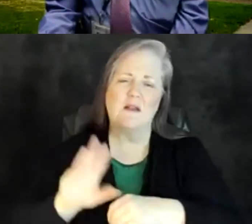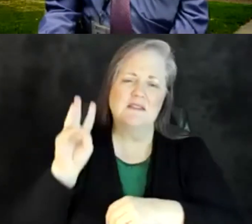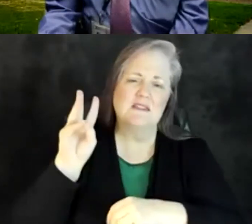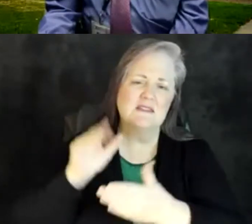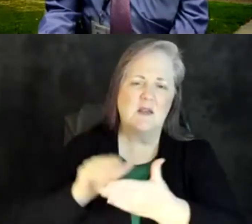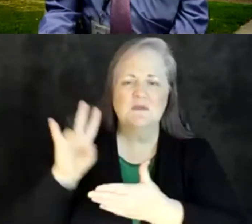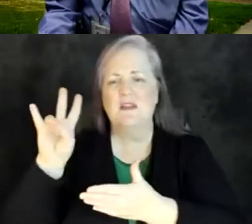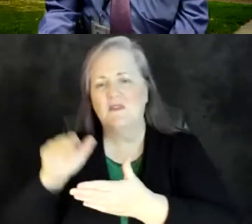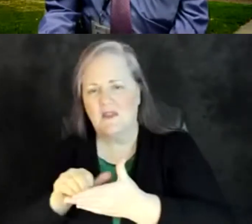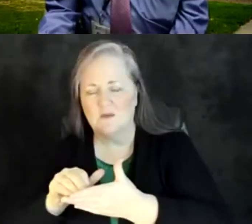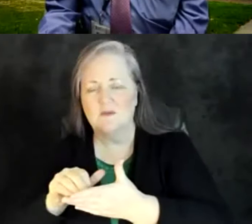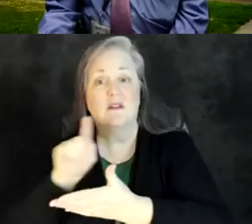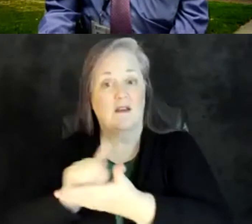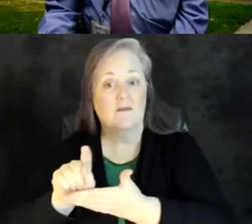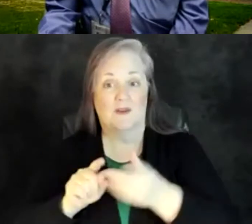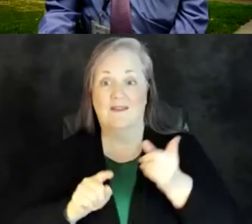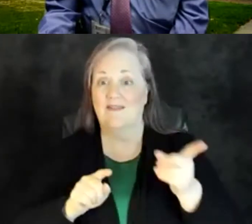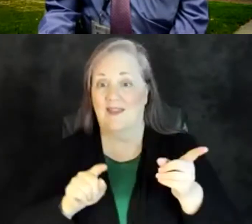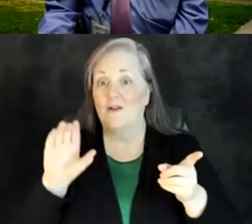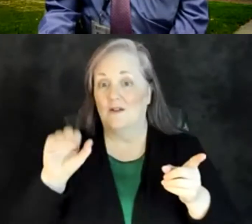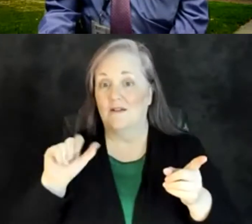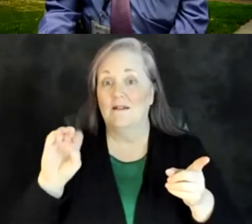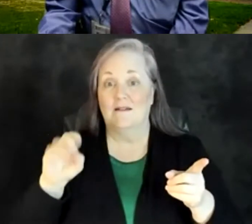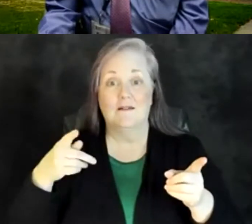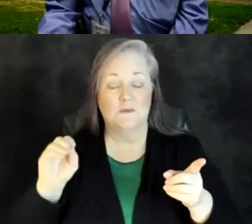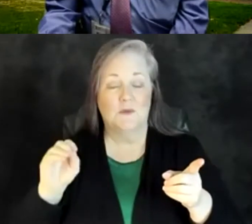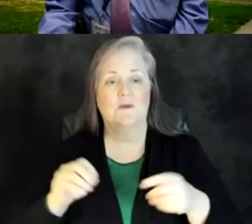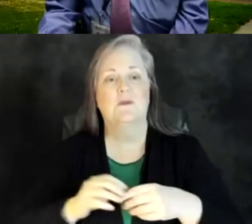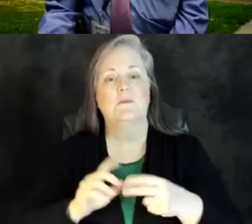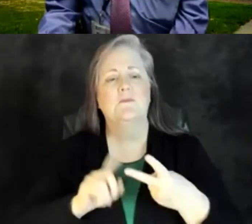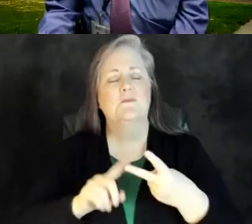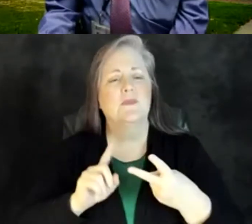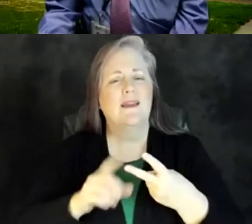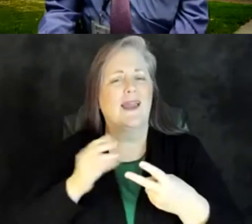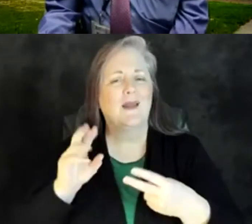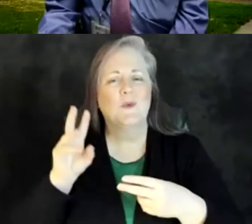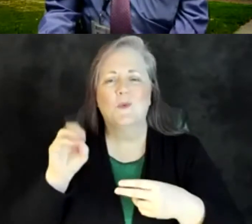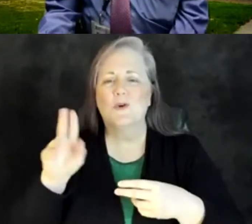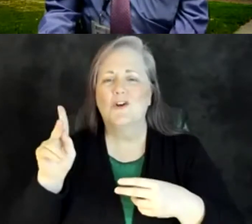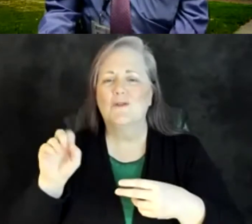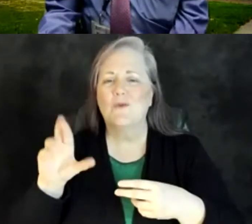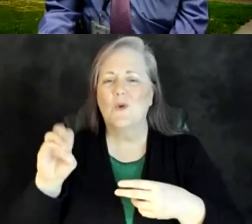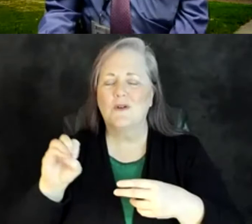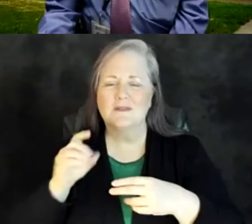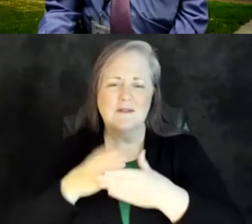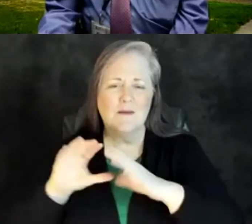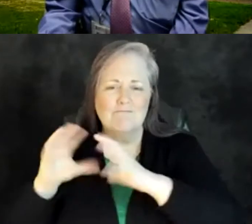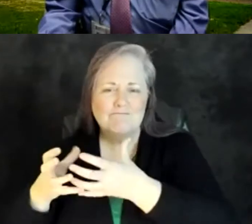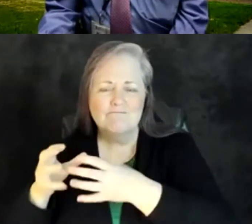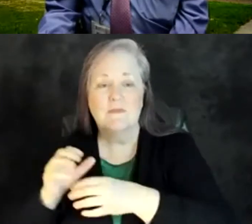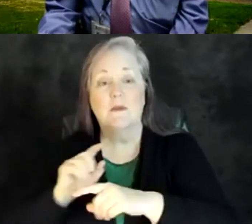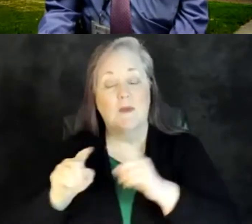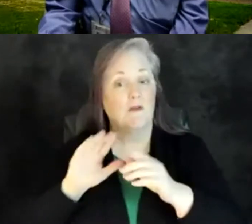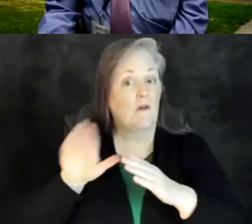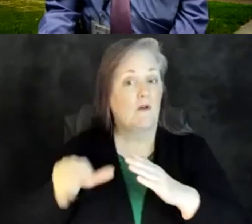week through that site. And we are doing a lot of workforce populations, but we are open to all qualifying